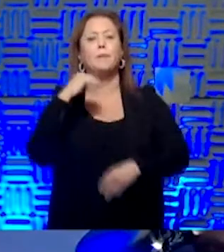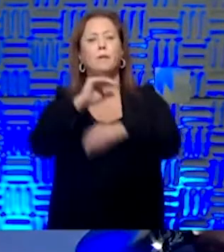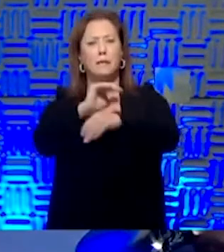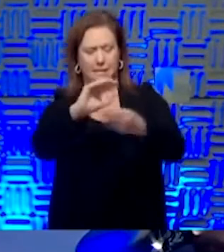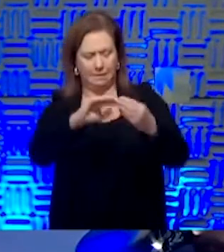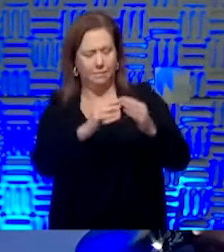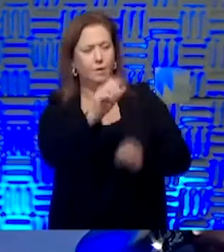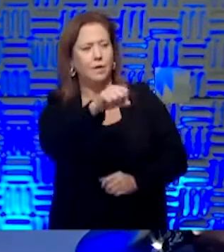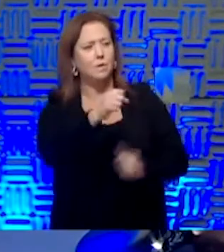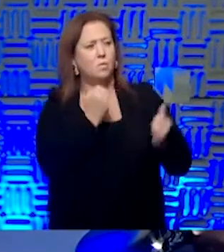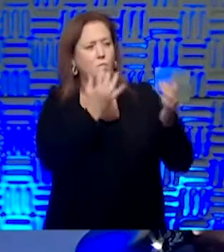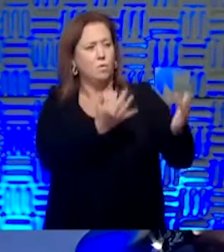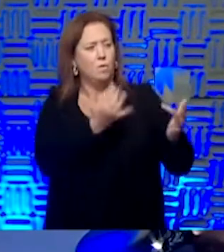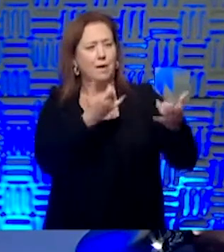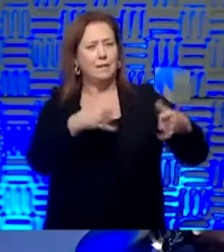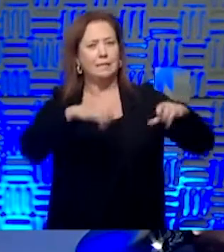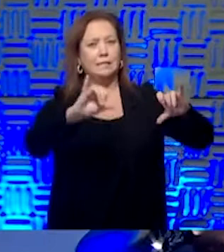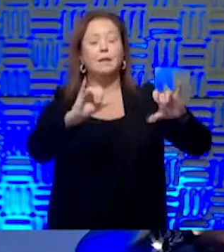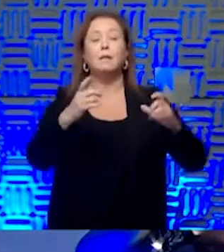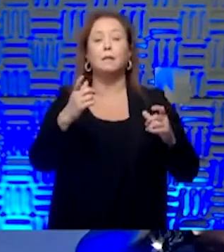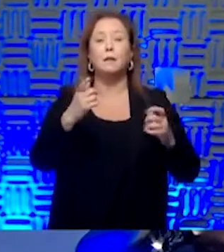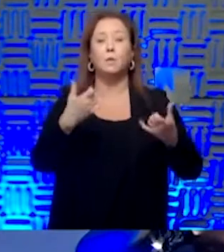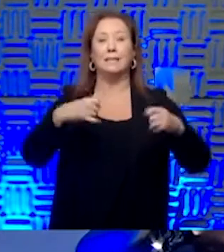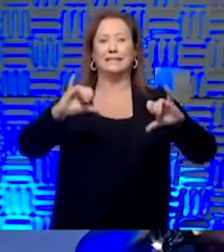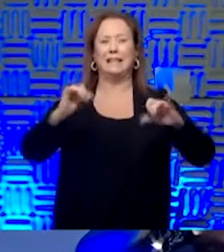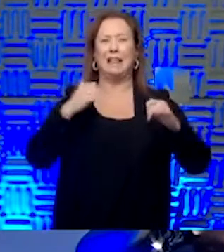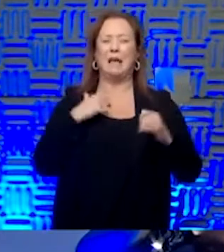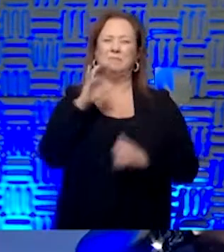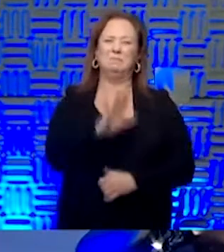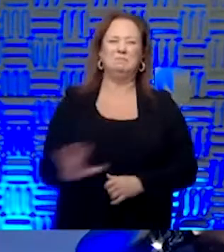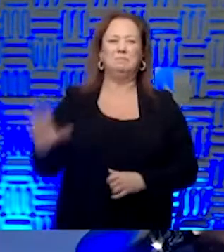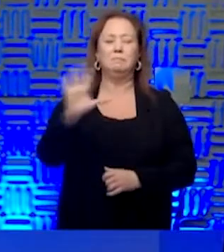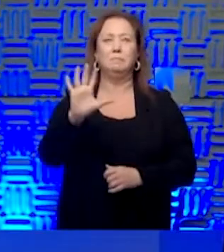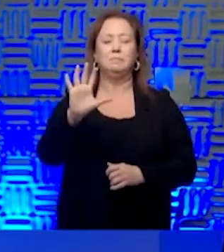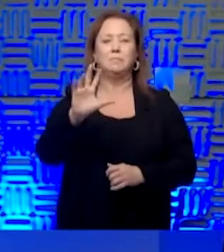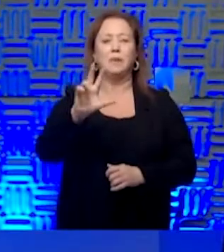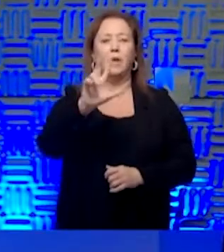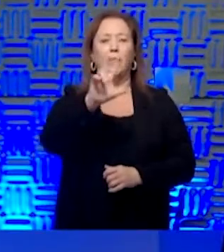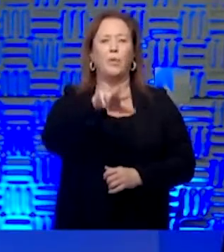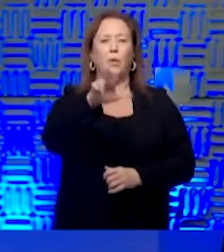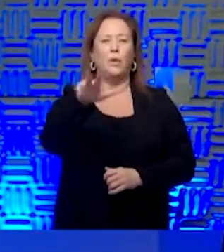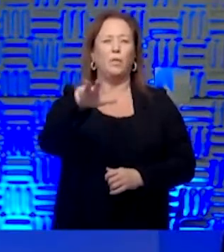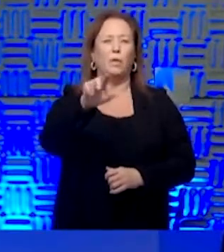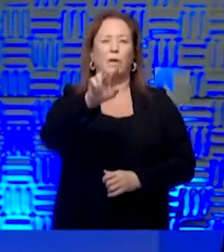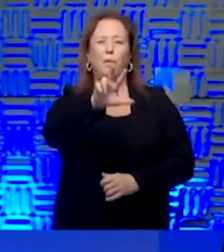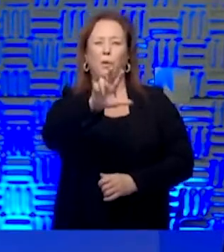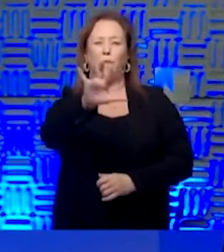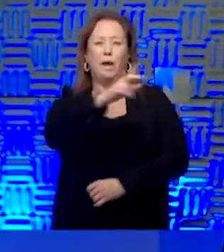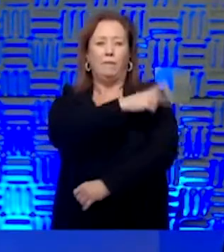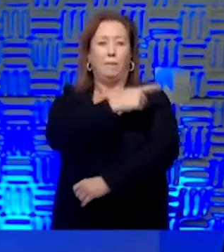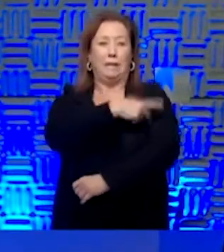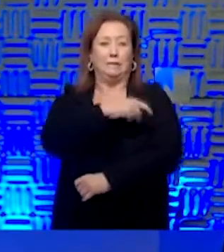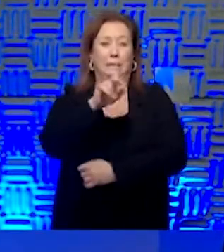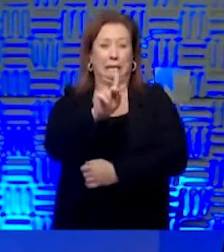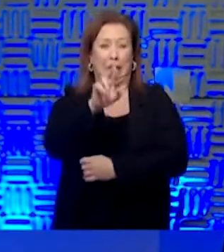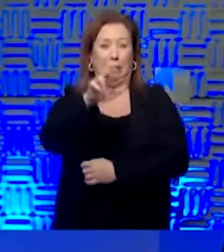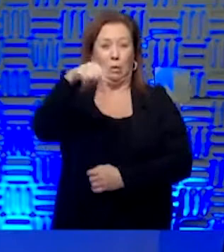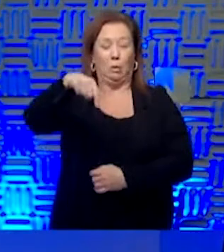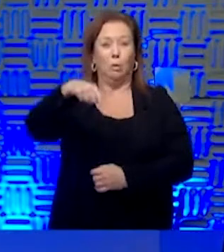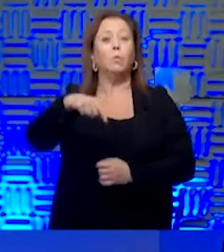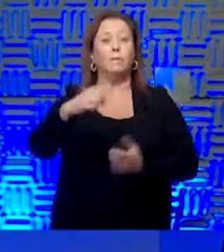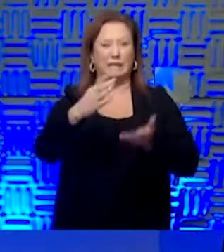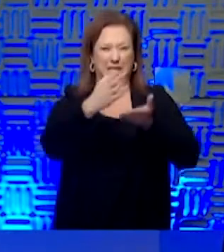yet. Yep, and we're waiting, and so we still have around about 33 to 35 patients in-house. Now we have had